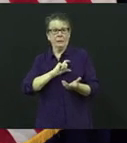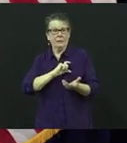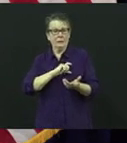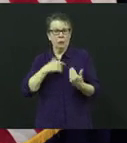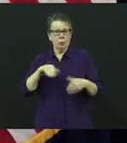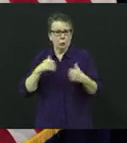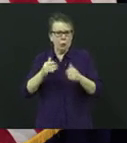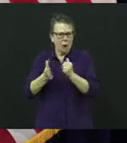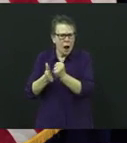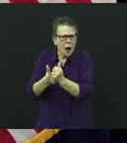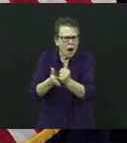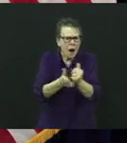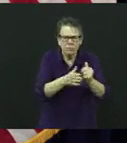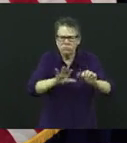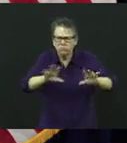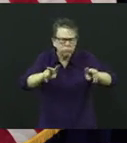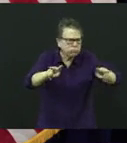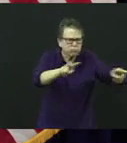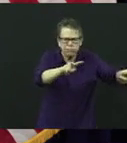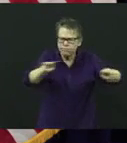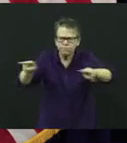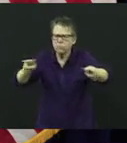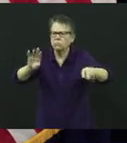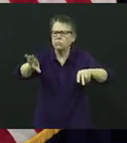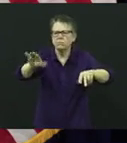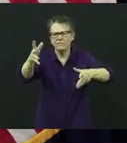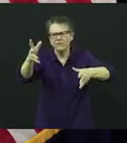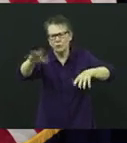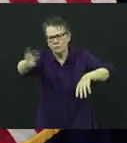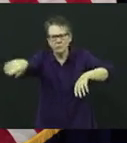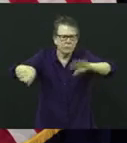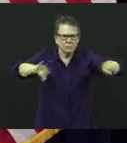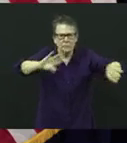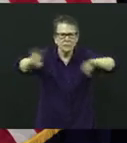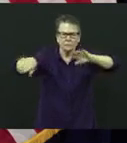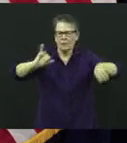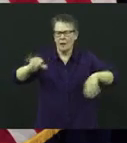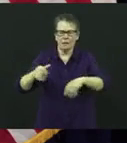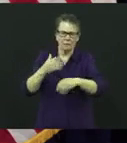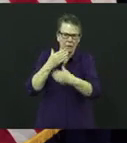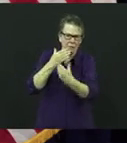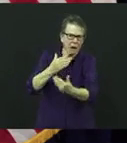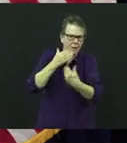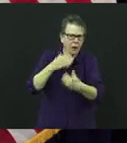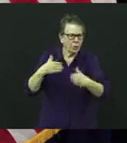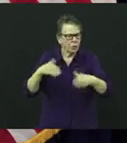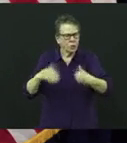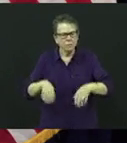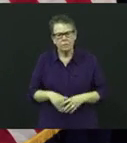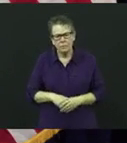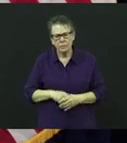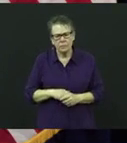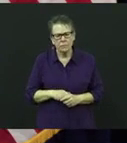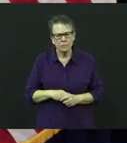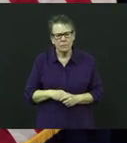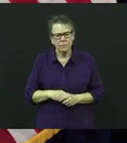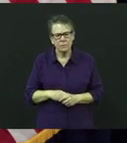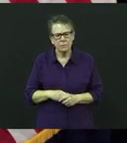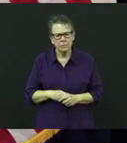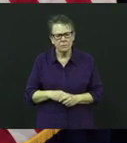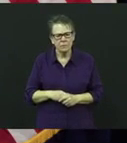had spoken to President Trump yesterday morning, and that was a very productive call. We then had shortly after our press gathering, we